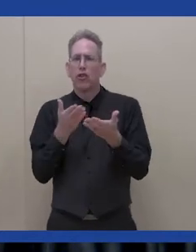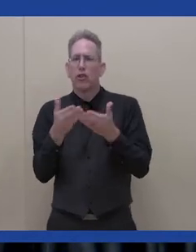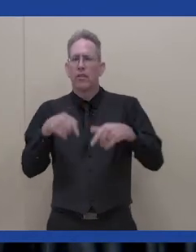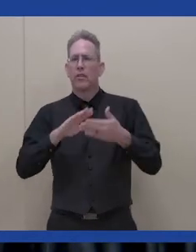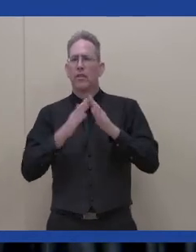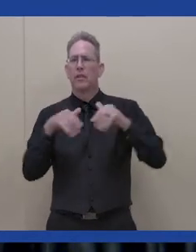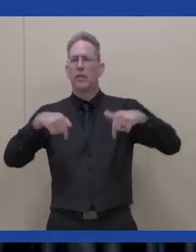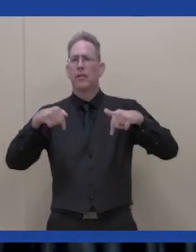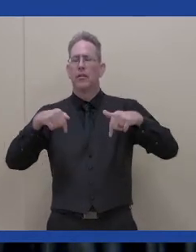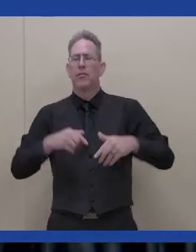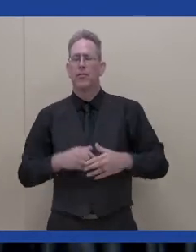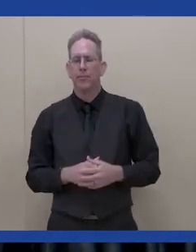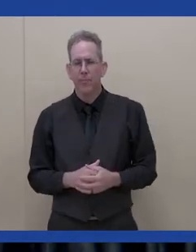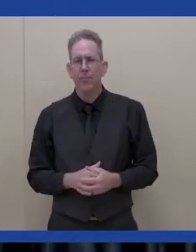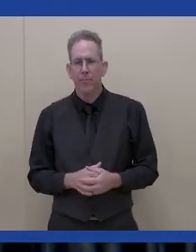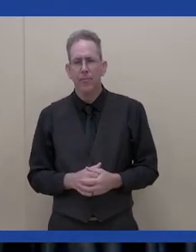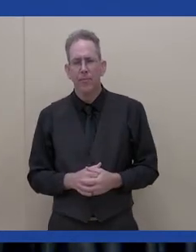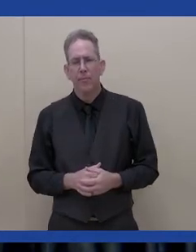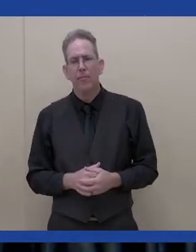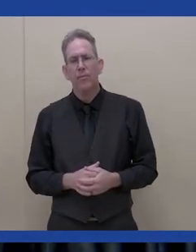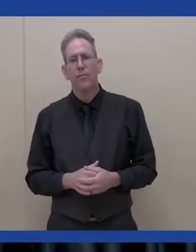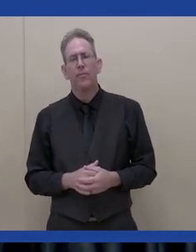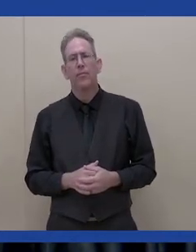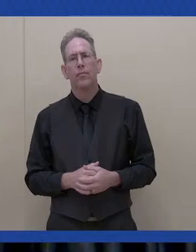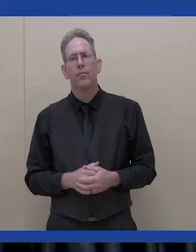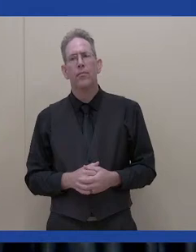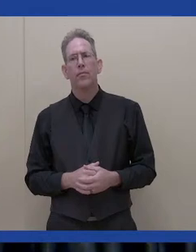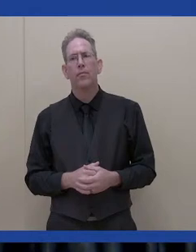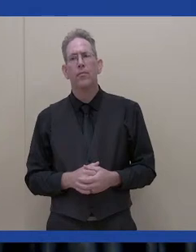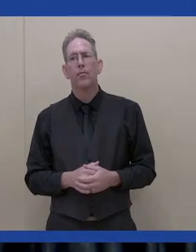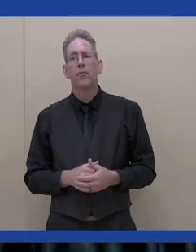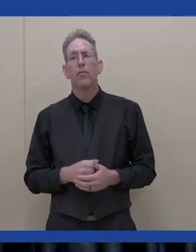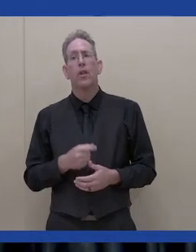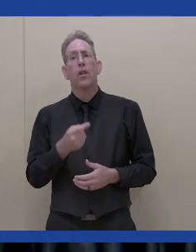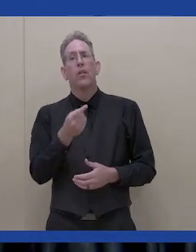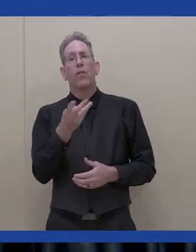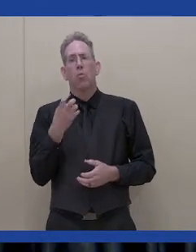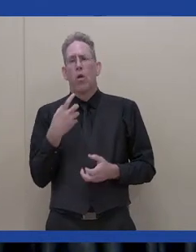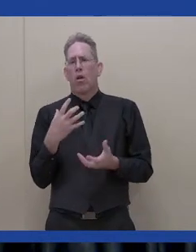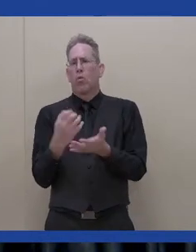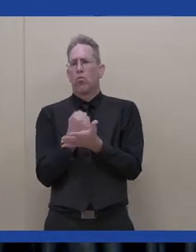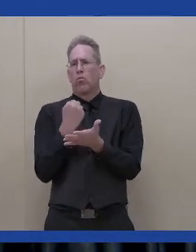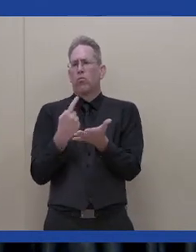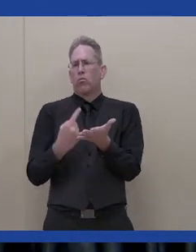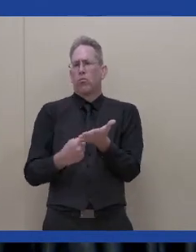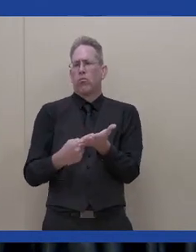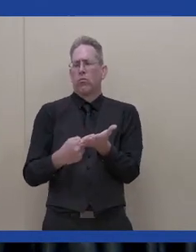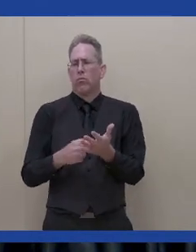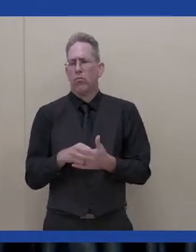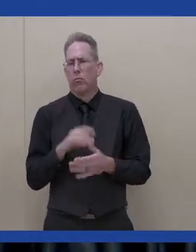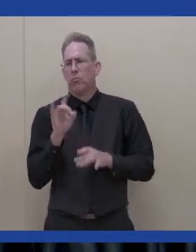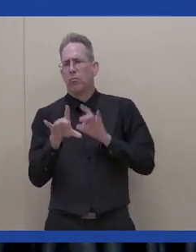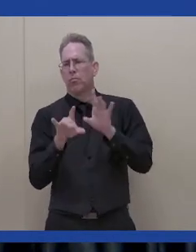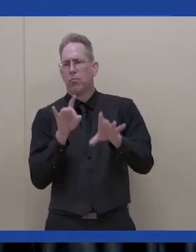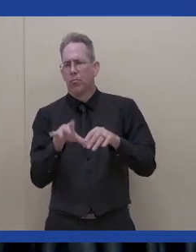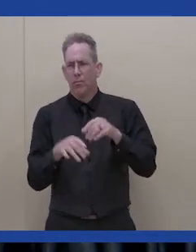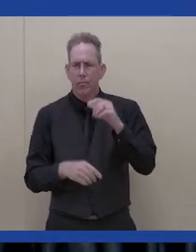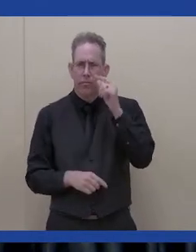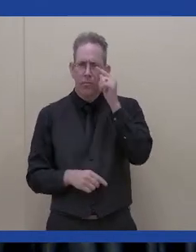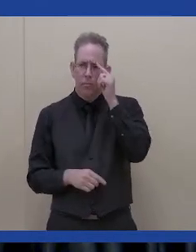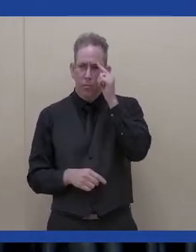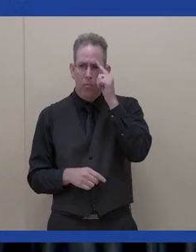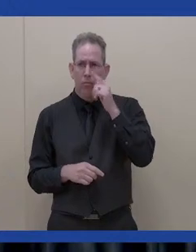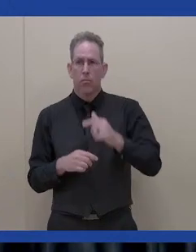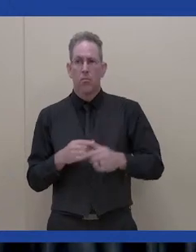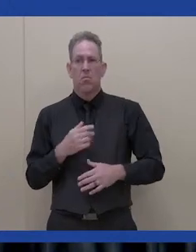common ground wherever we can. There are just a few brief points I'd like to call out. My friend Councilor Doherty told me that he's heard me say brief points